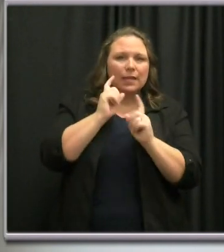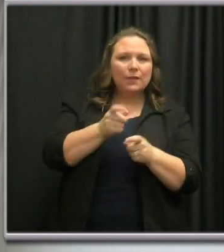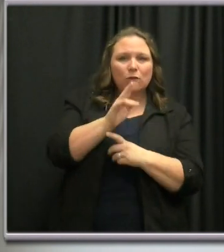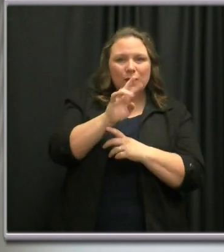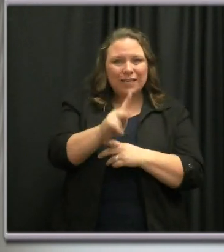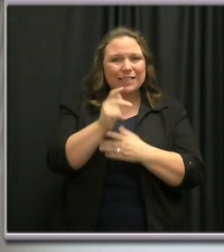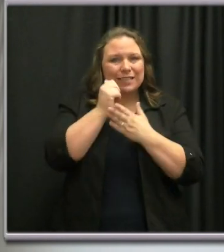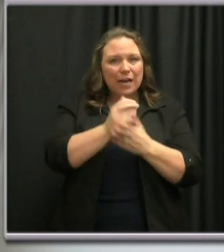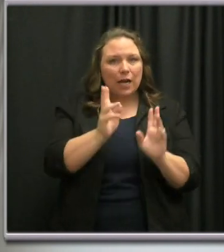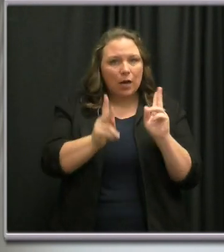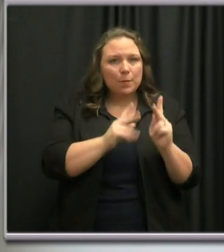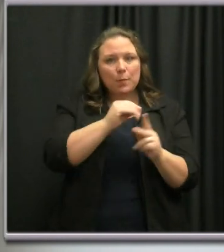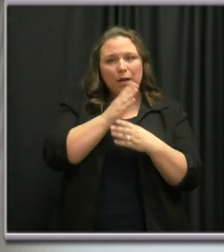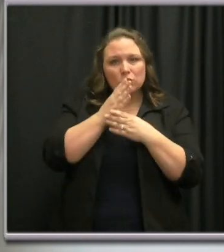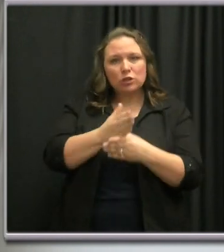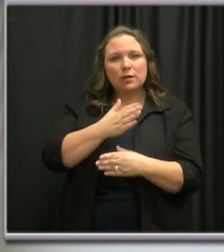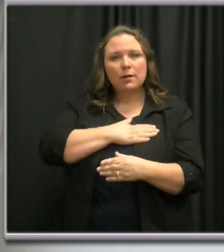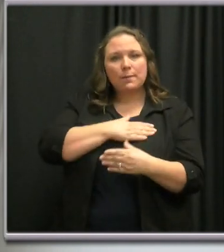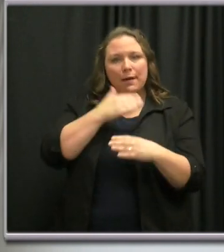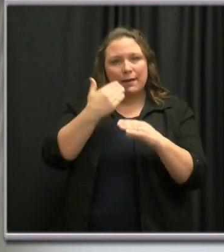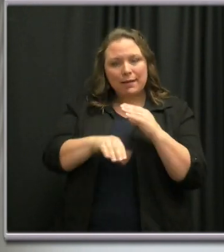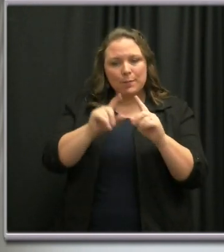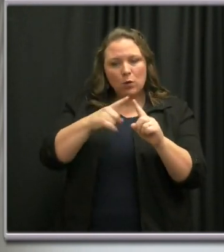as well as share my email at the end of the